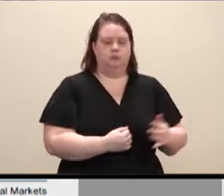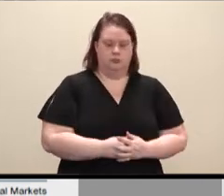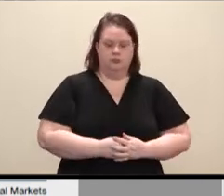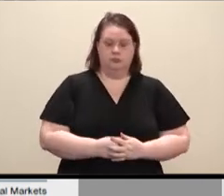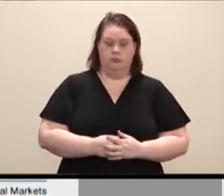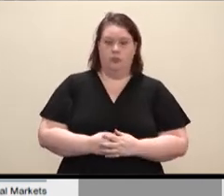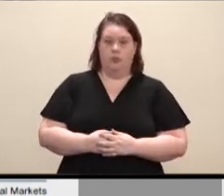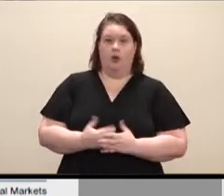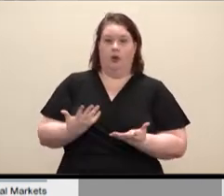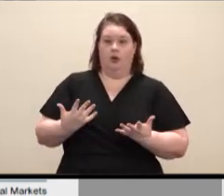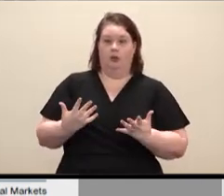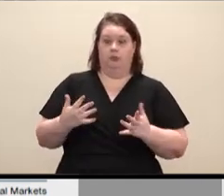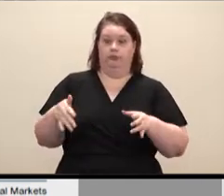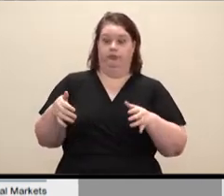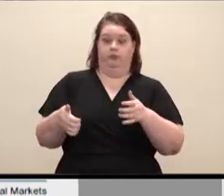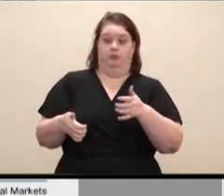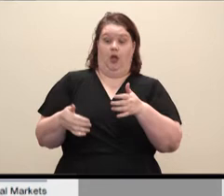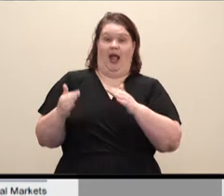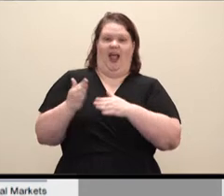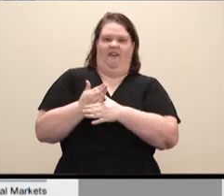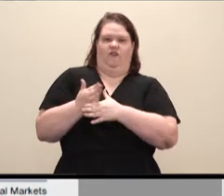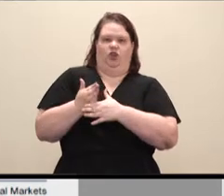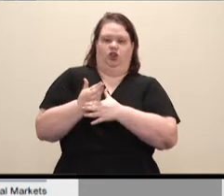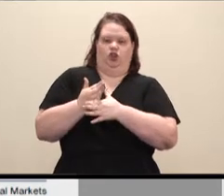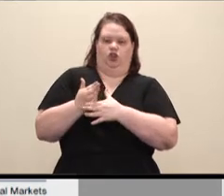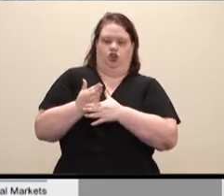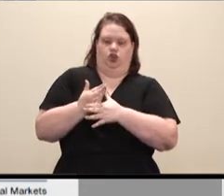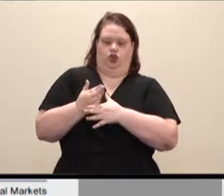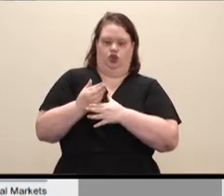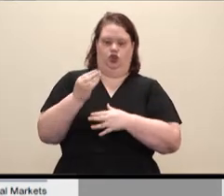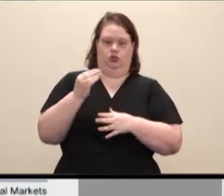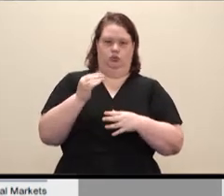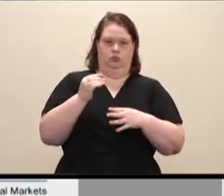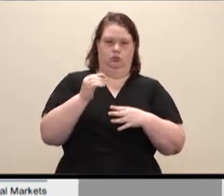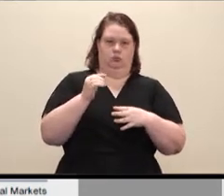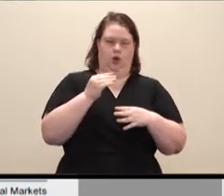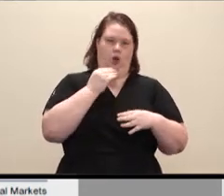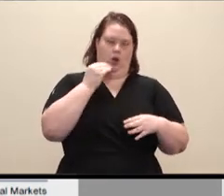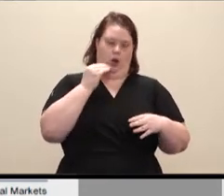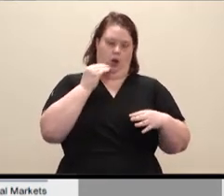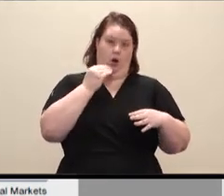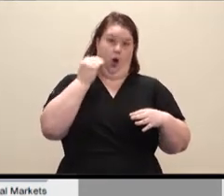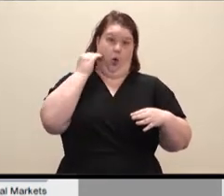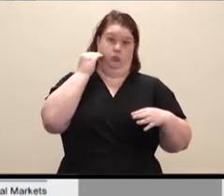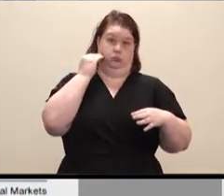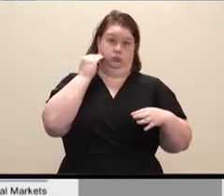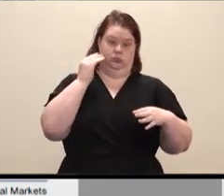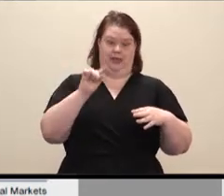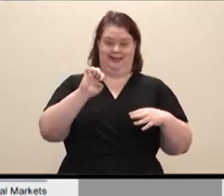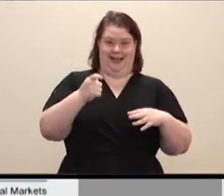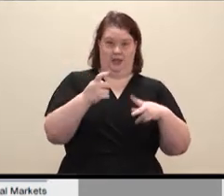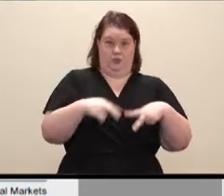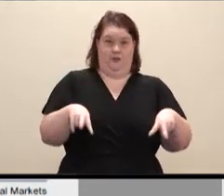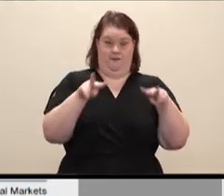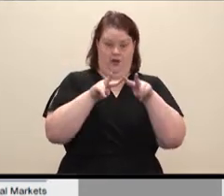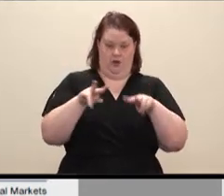homeowner here in Waco ISD has a taxable assessed valuation or a taxable value of